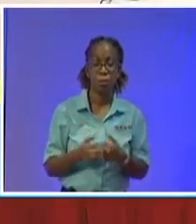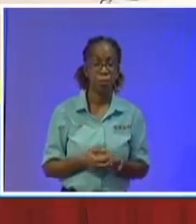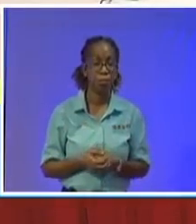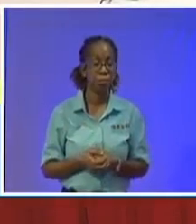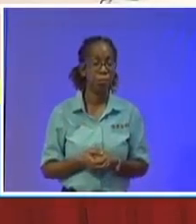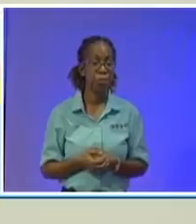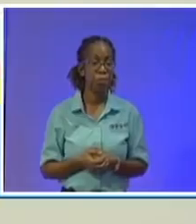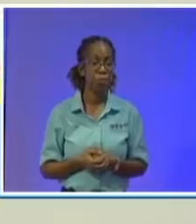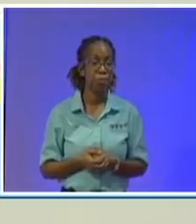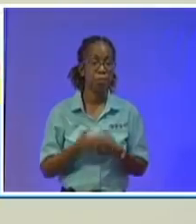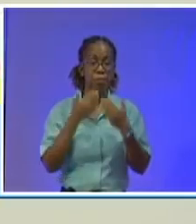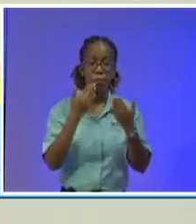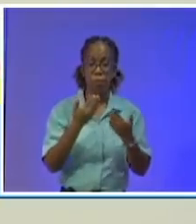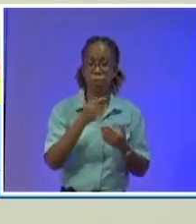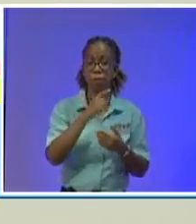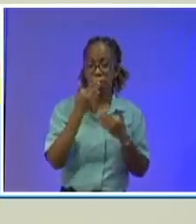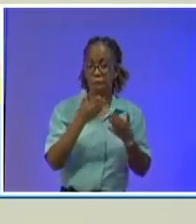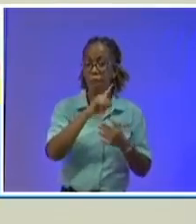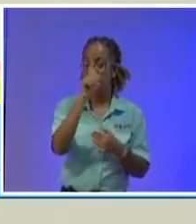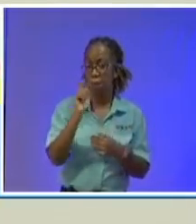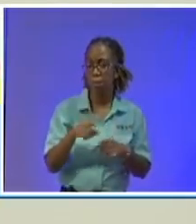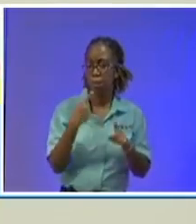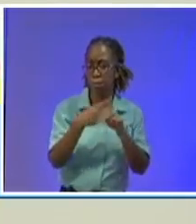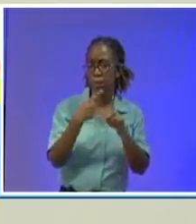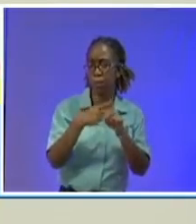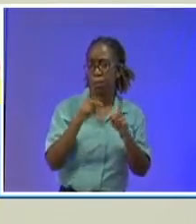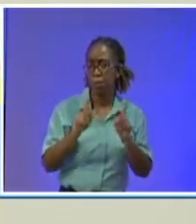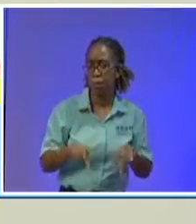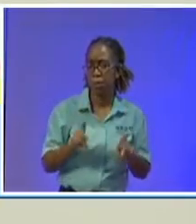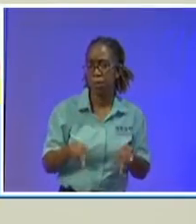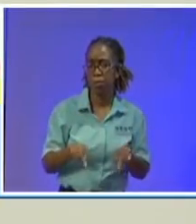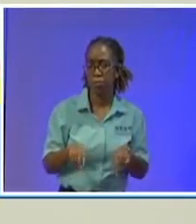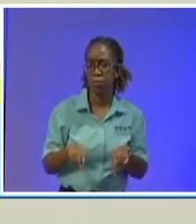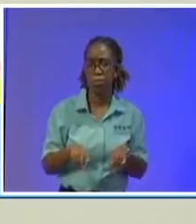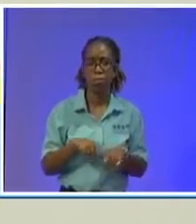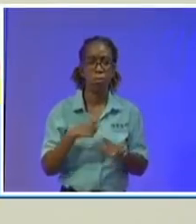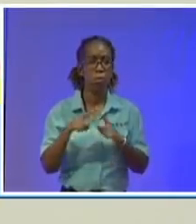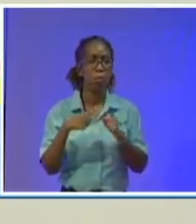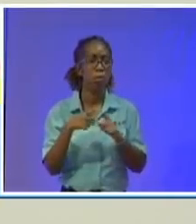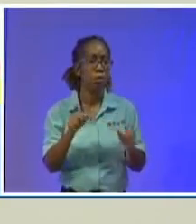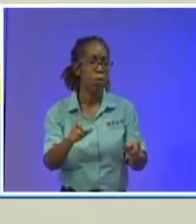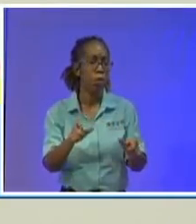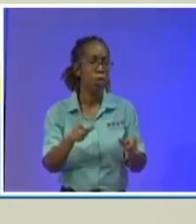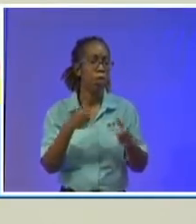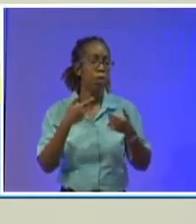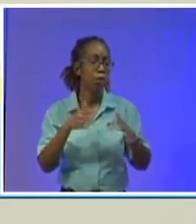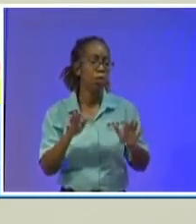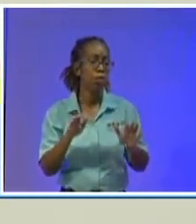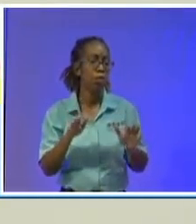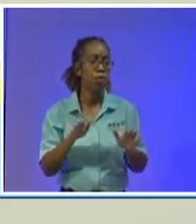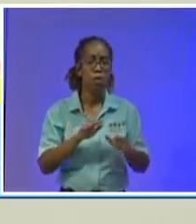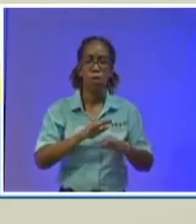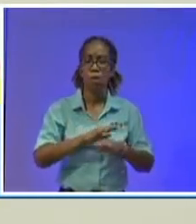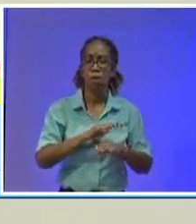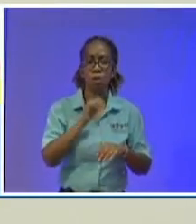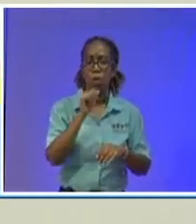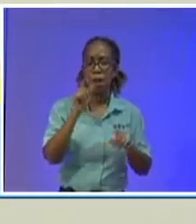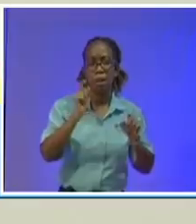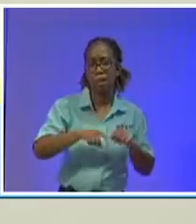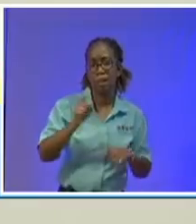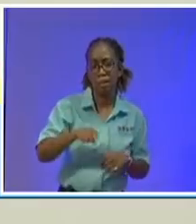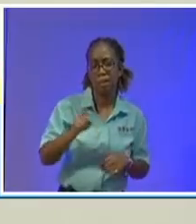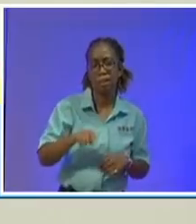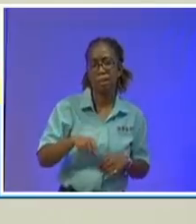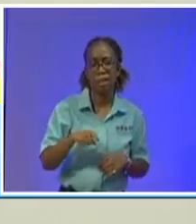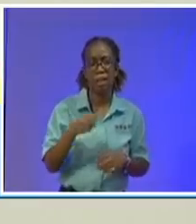to positive persons, at the end of their quarantine, they do not require repeat testing. That is not part of